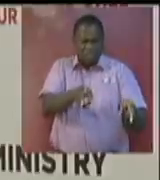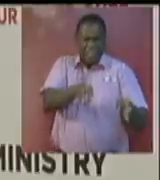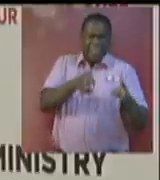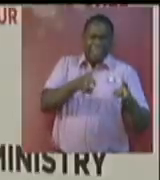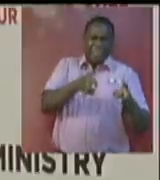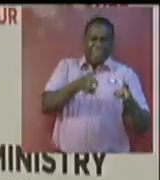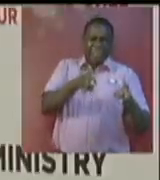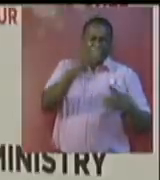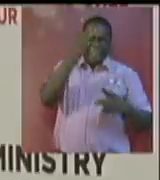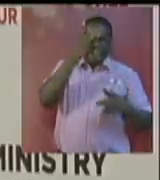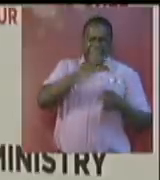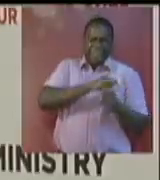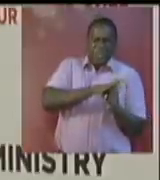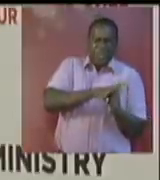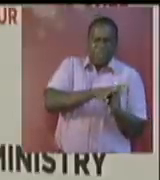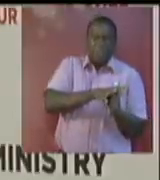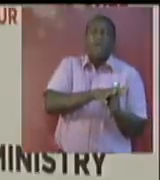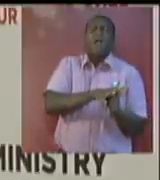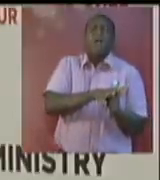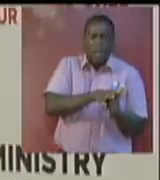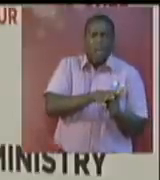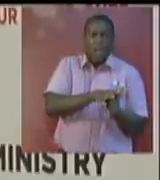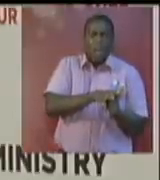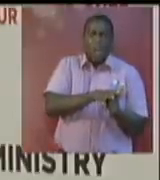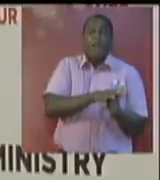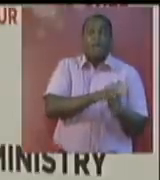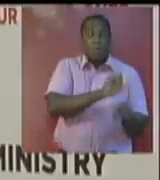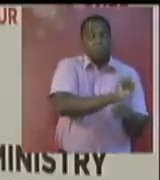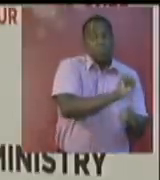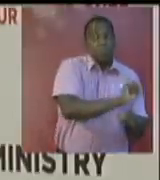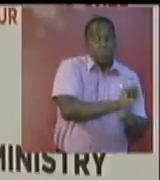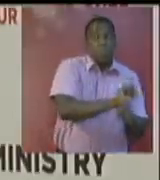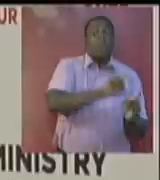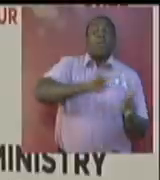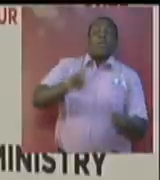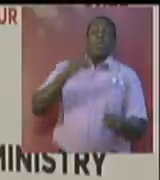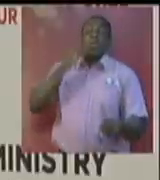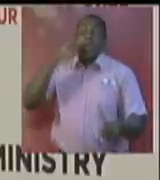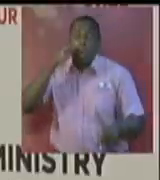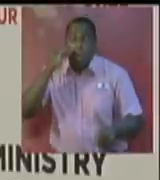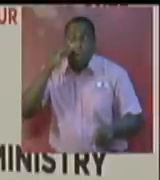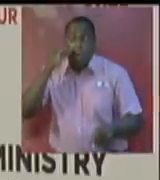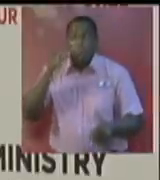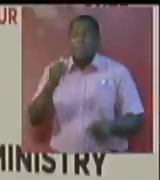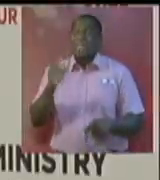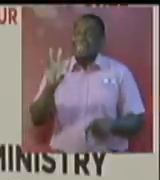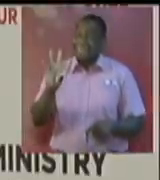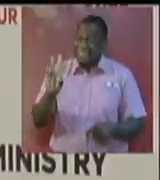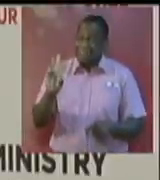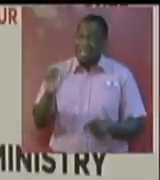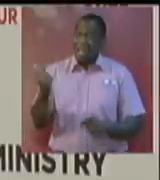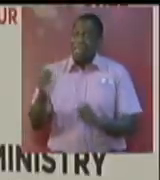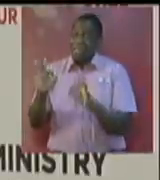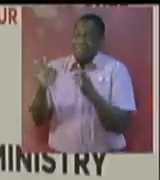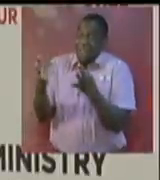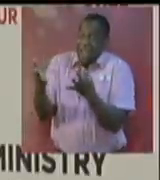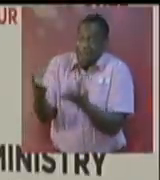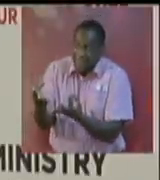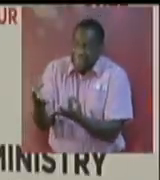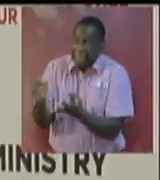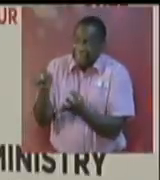the workplace took that home and infected 7 other family members in the